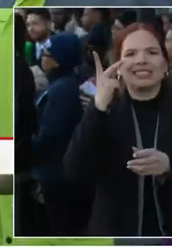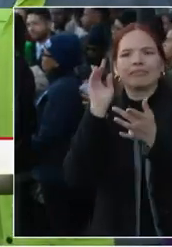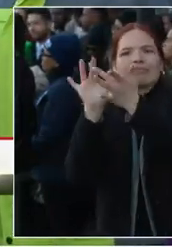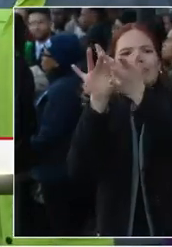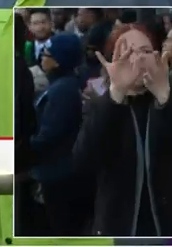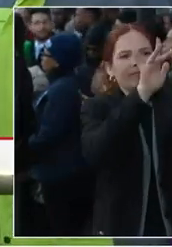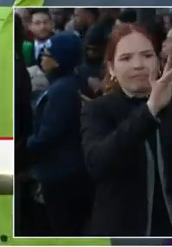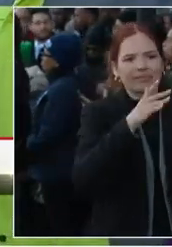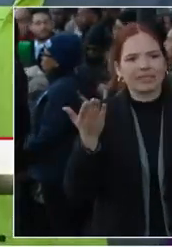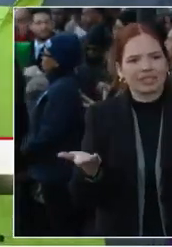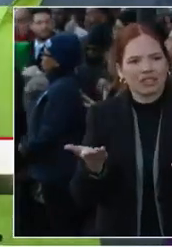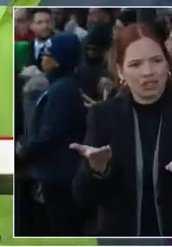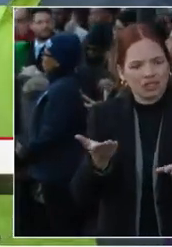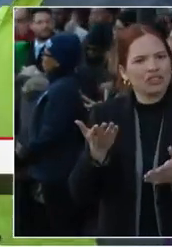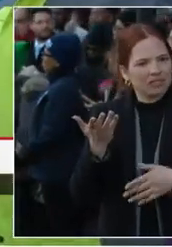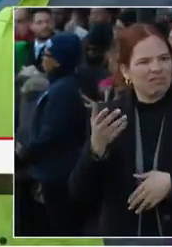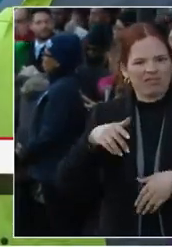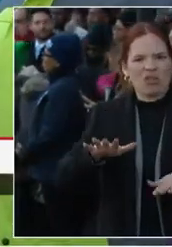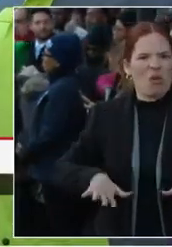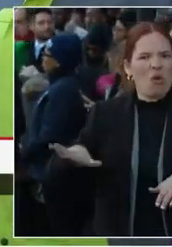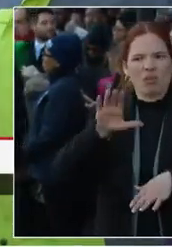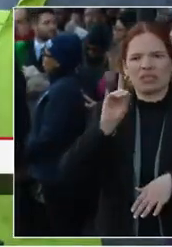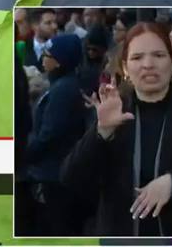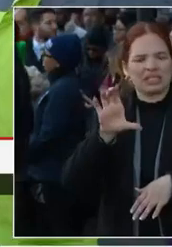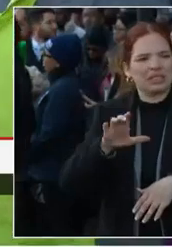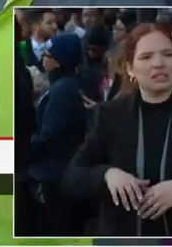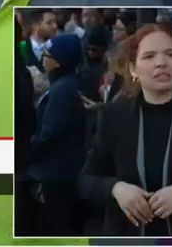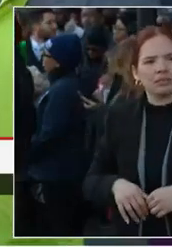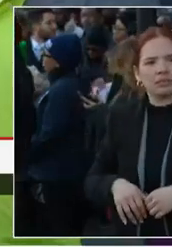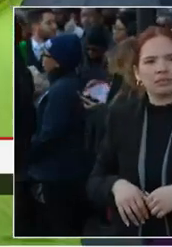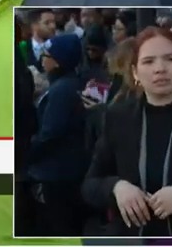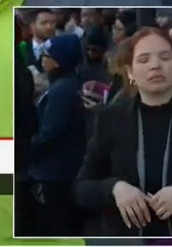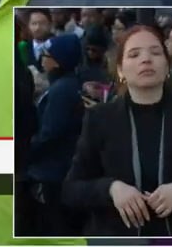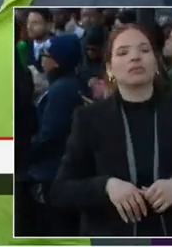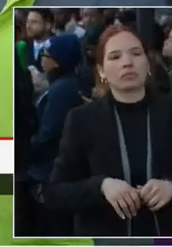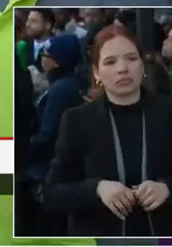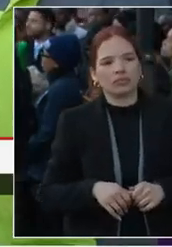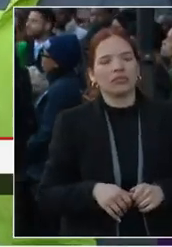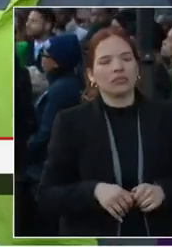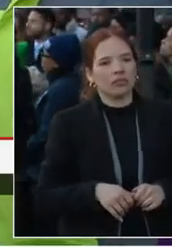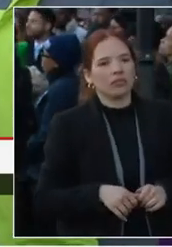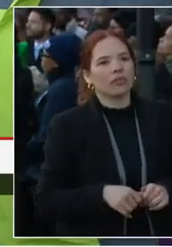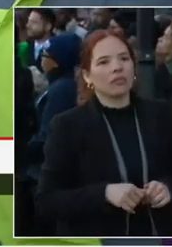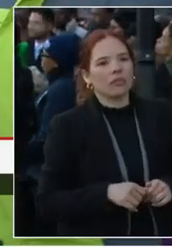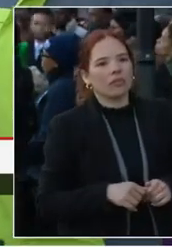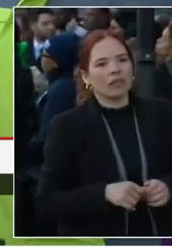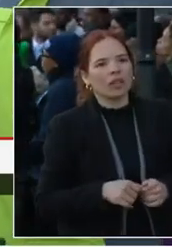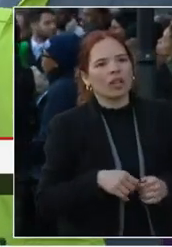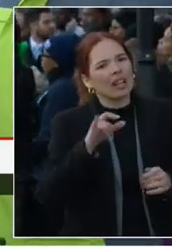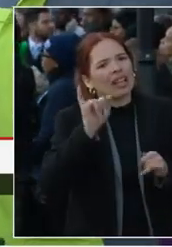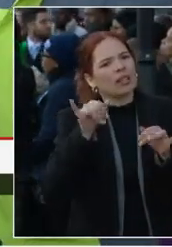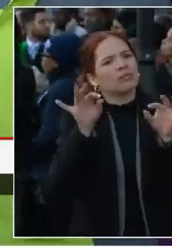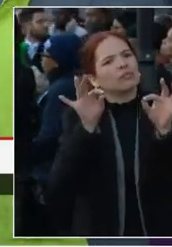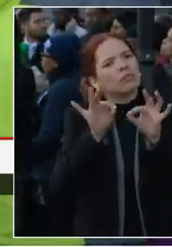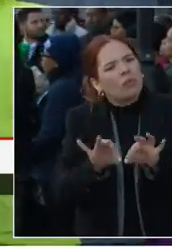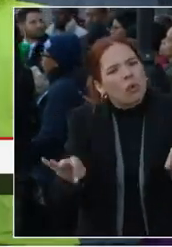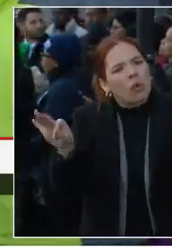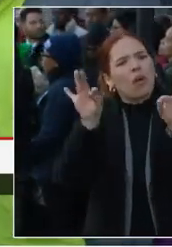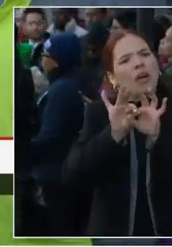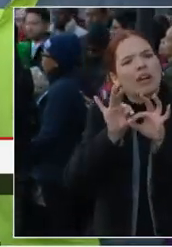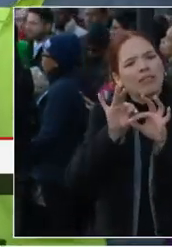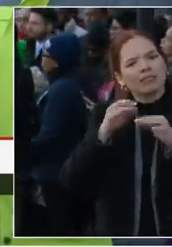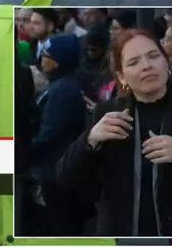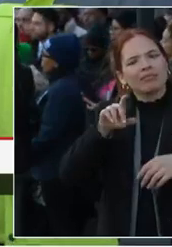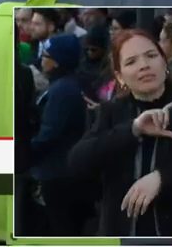I invite you to check that out. One other thing that we'll say is that we think it's important that our officers live and